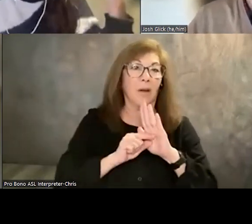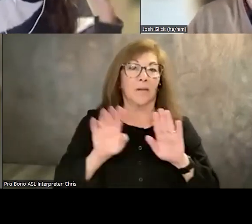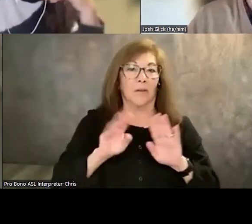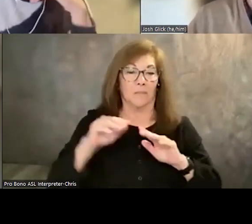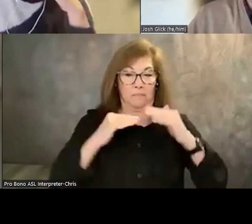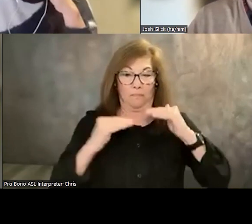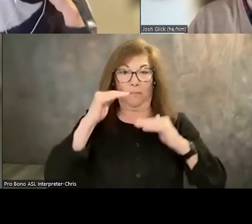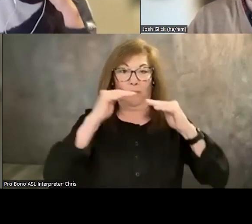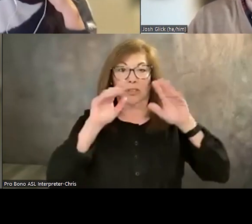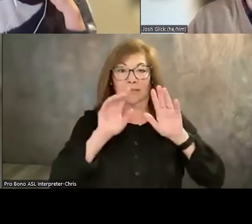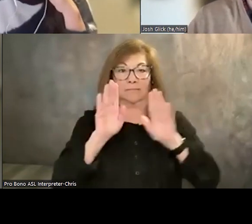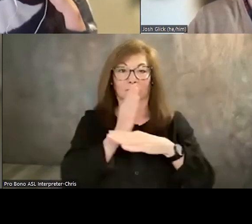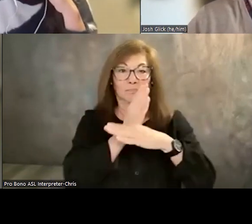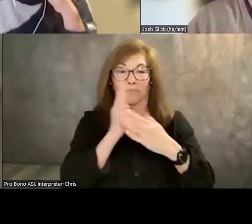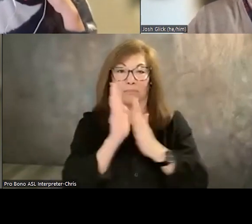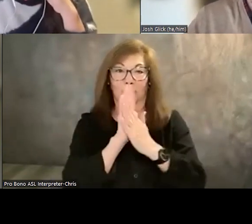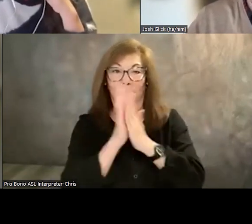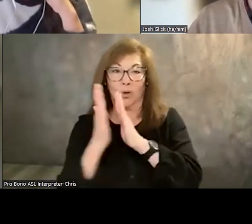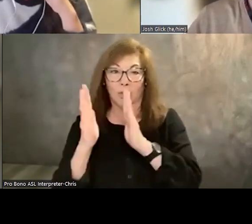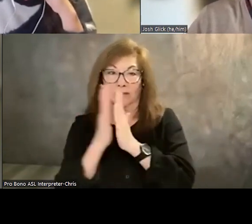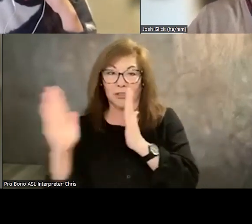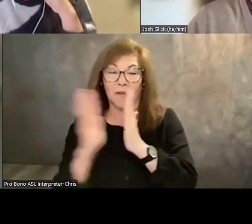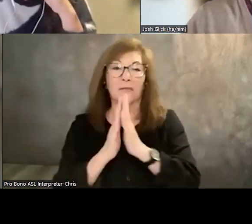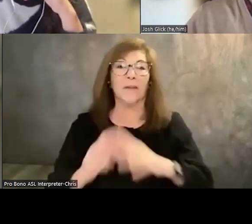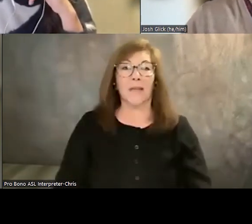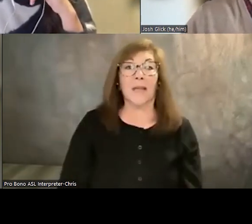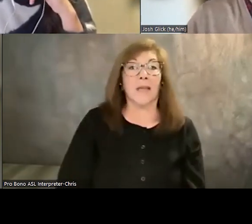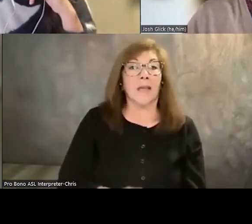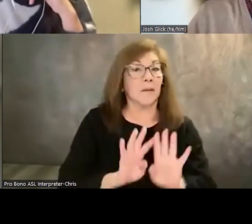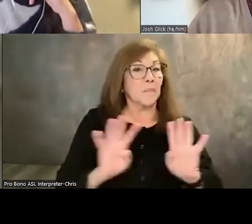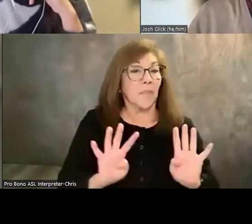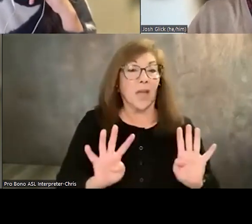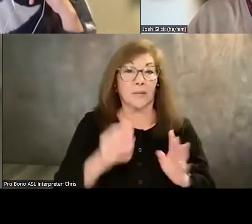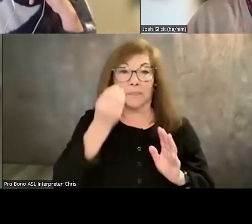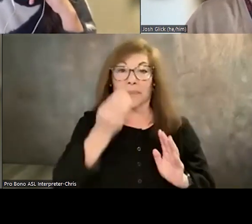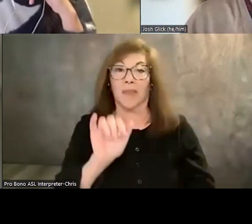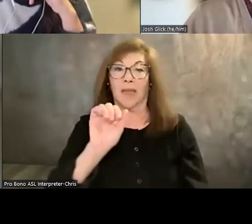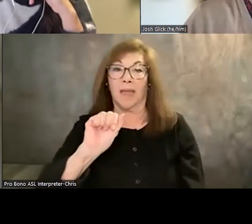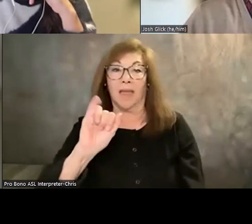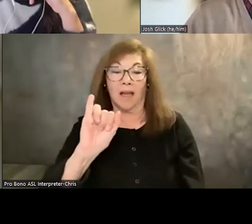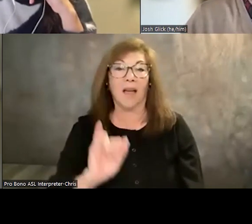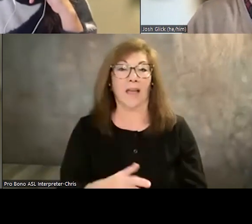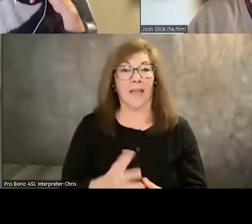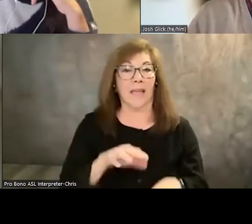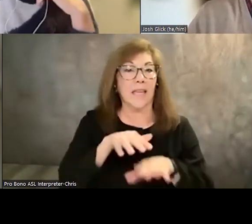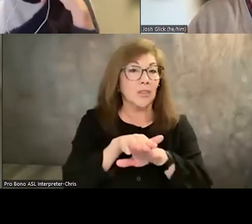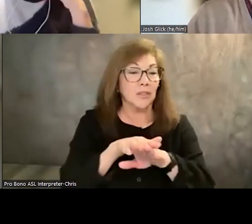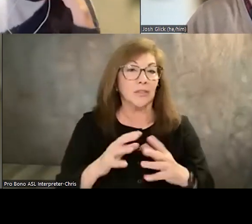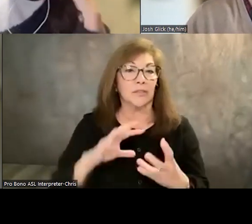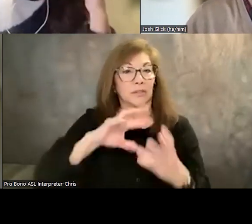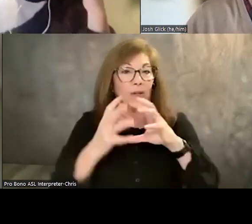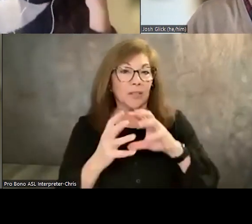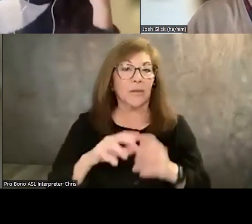on the panel, that's about to unfold. AI, it's really at the intersections of motion